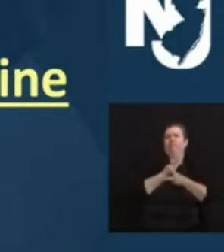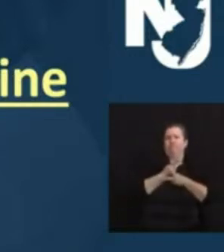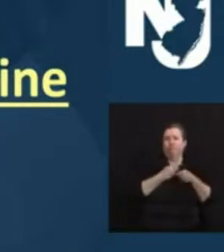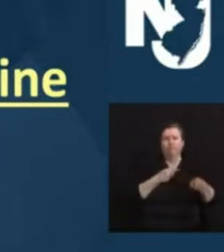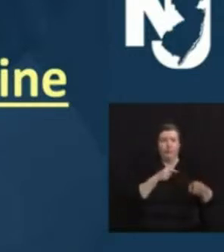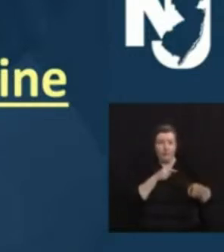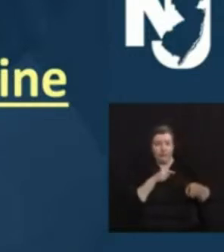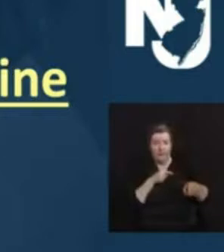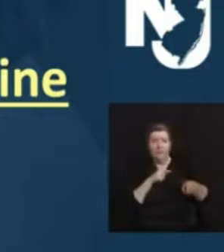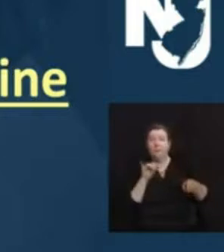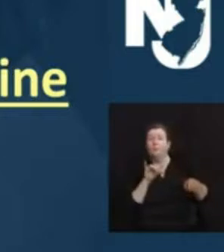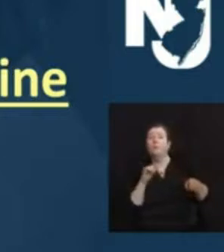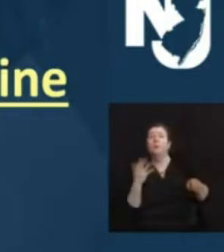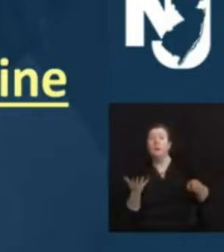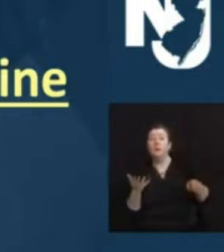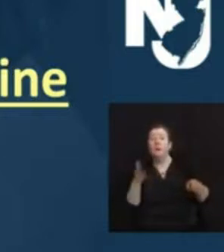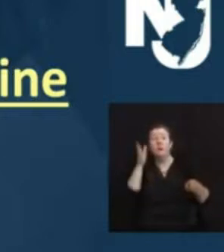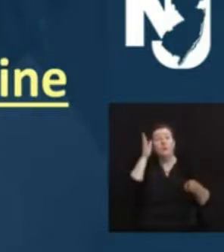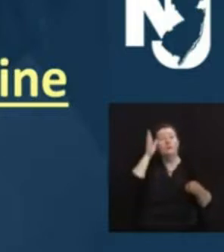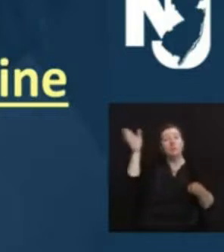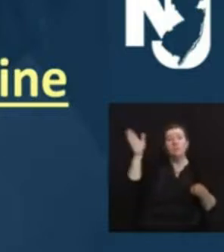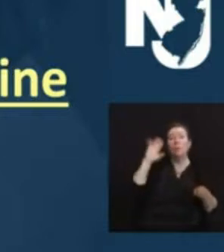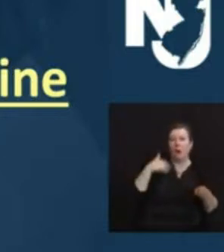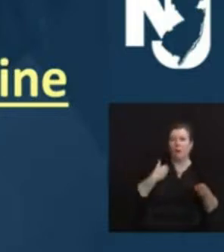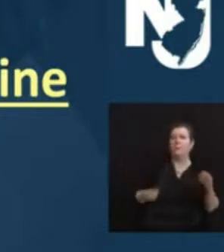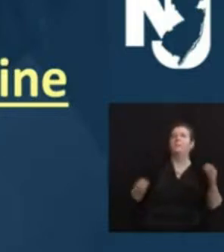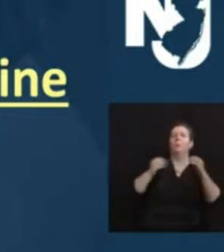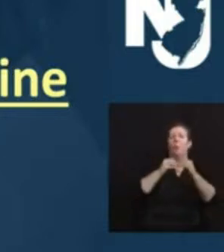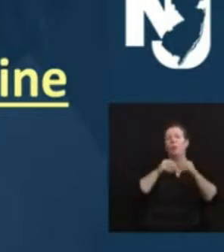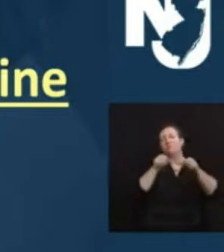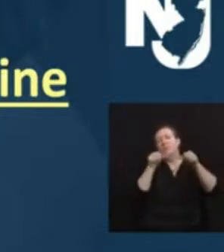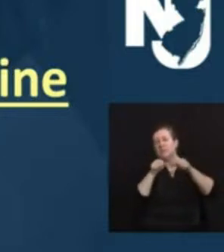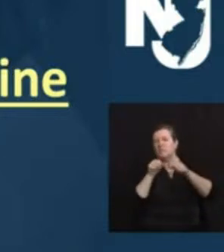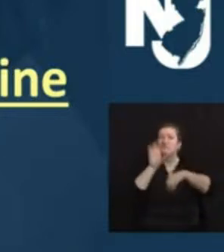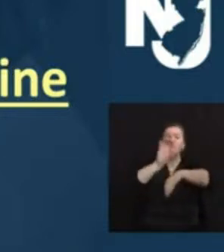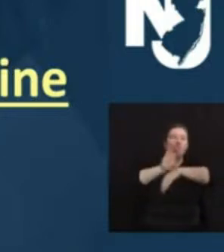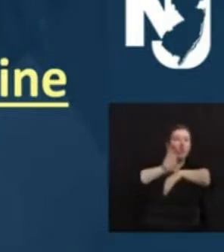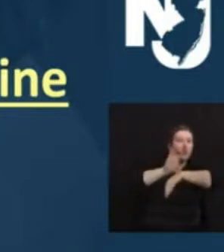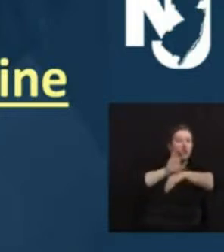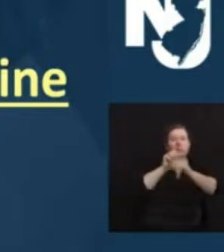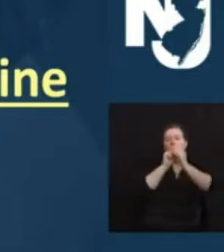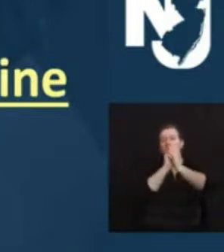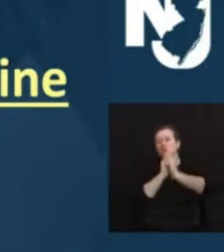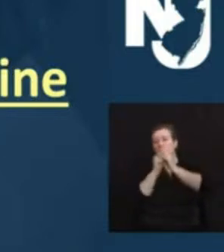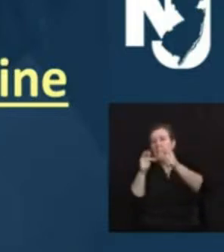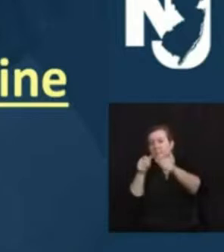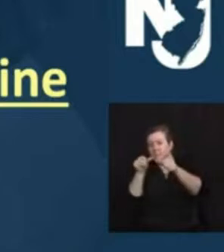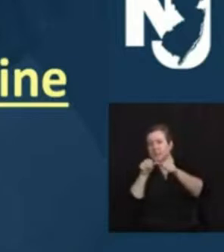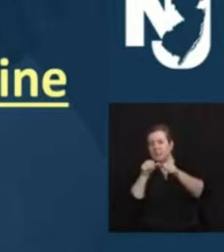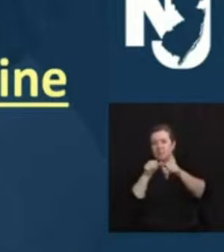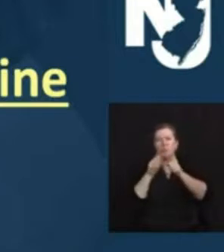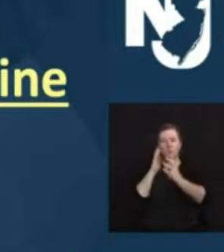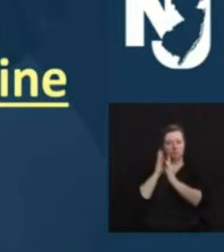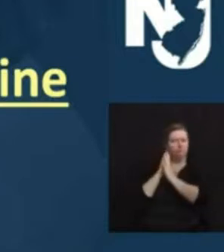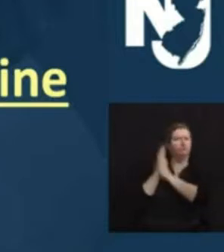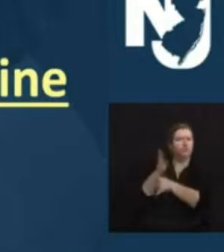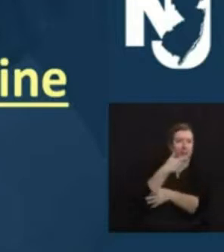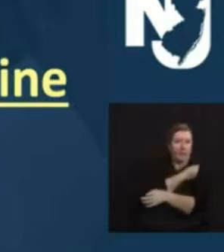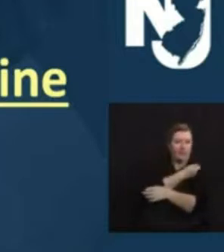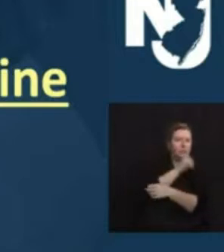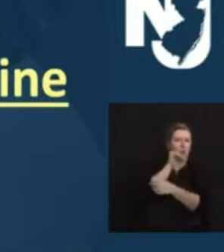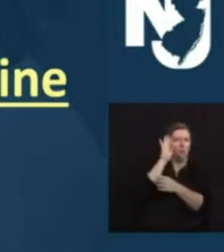worship and other community gathering places into vaccination centers for local residents, essentially bringing